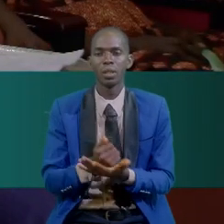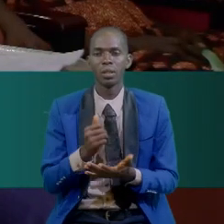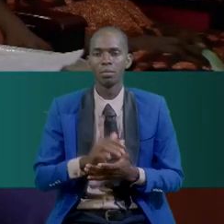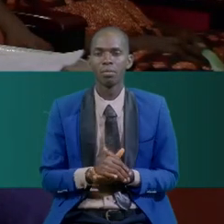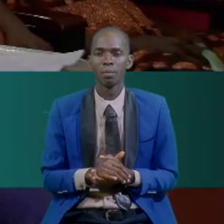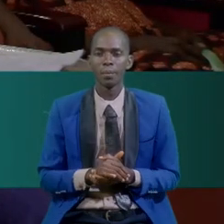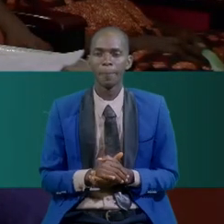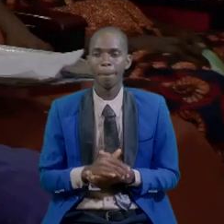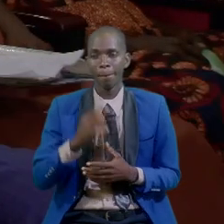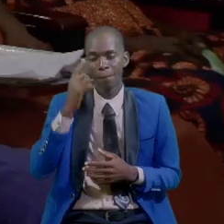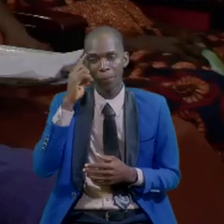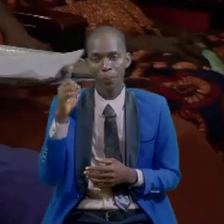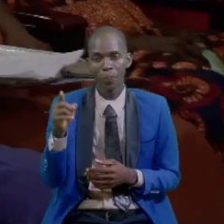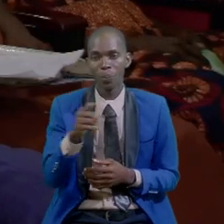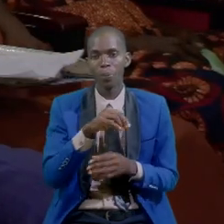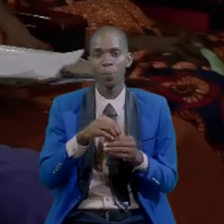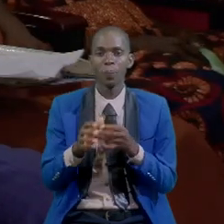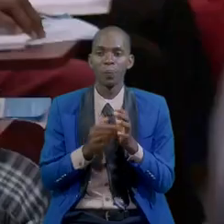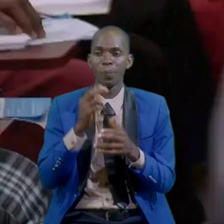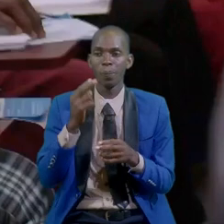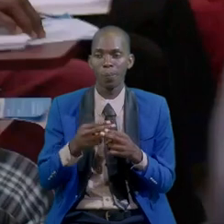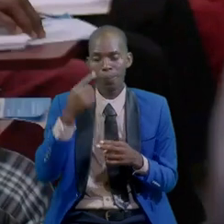For you. For me.